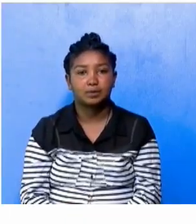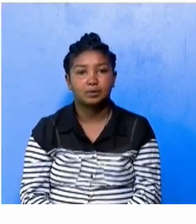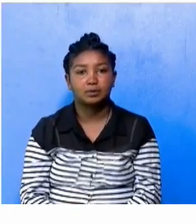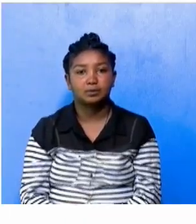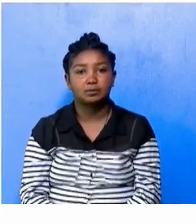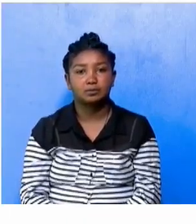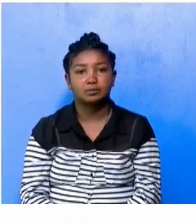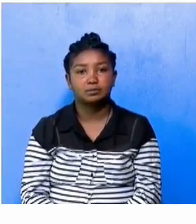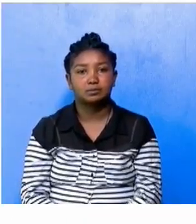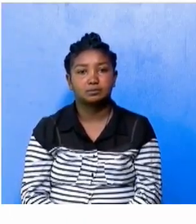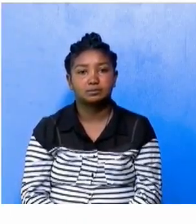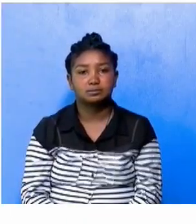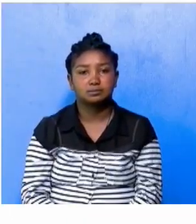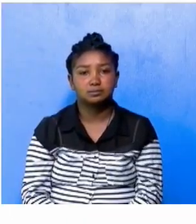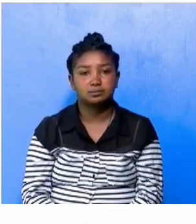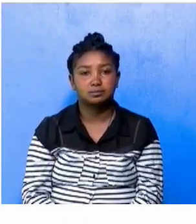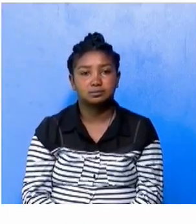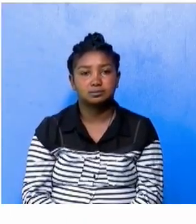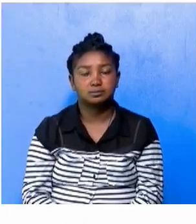Activity 1.